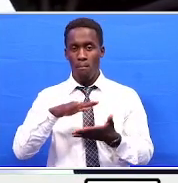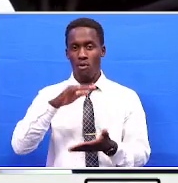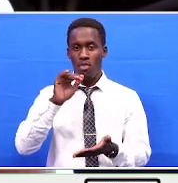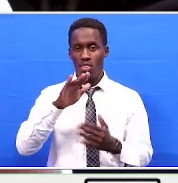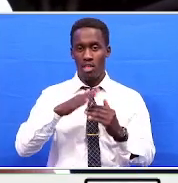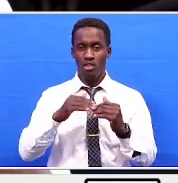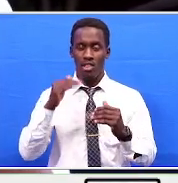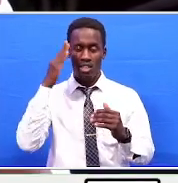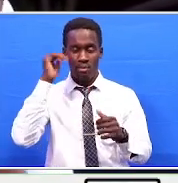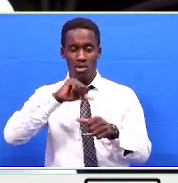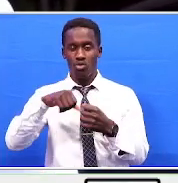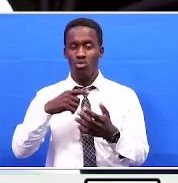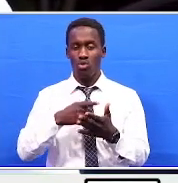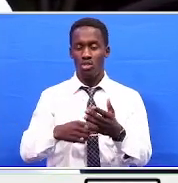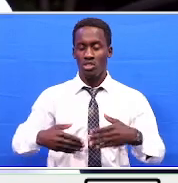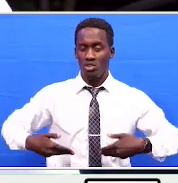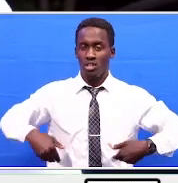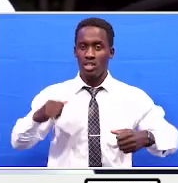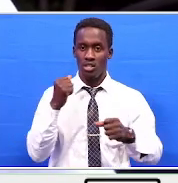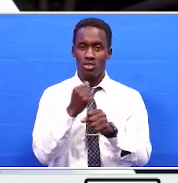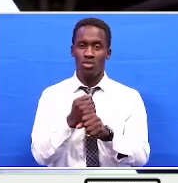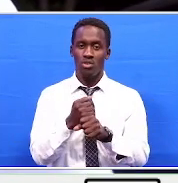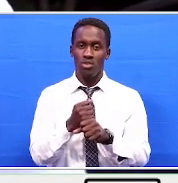can do. Techno savvy,